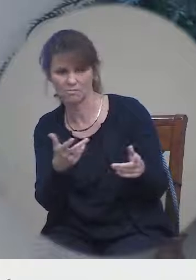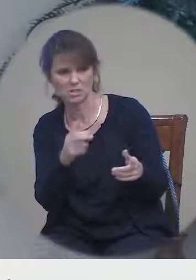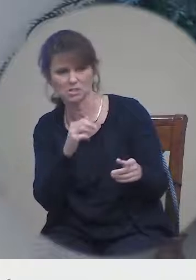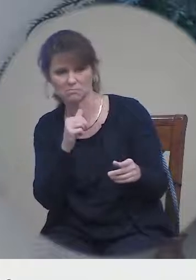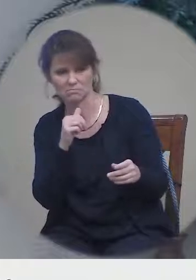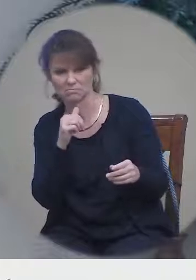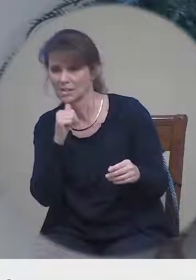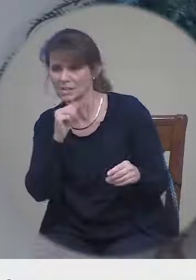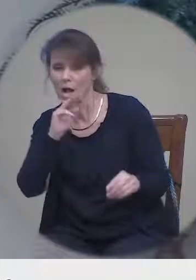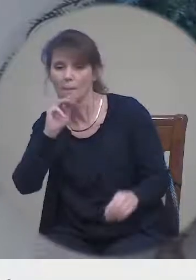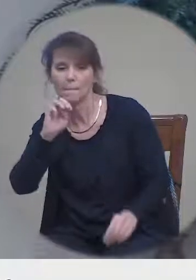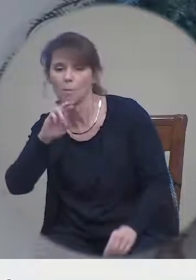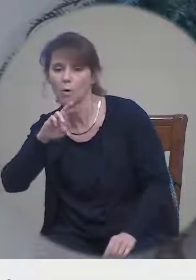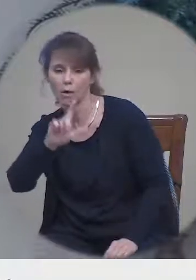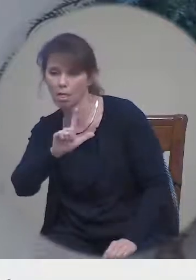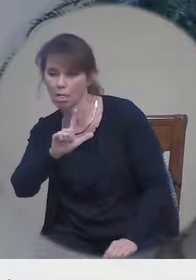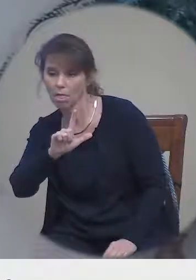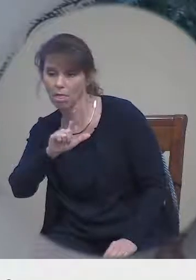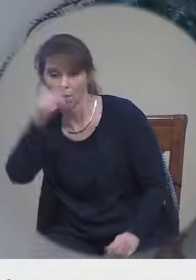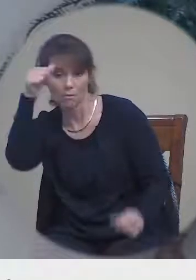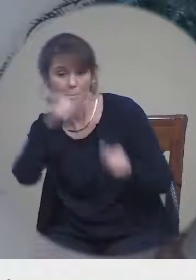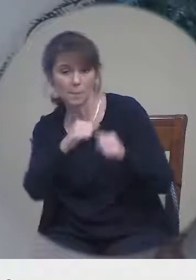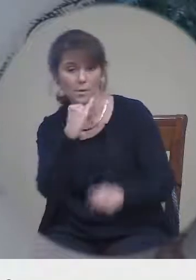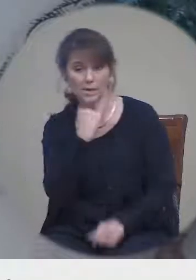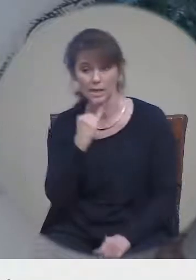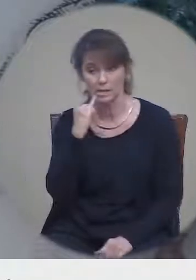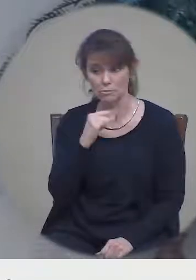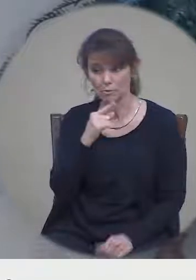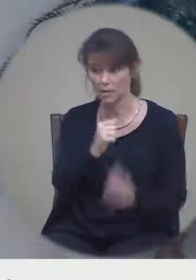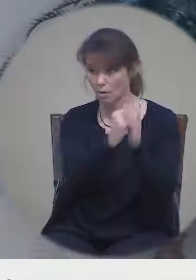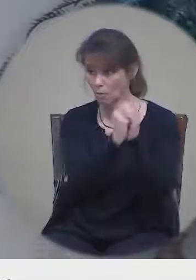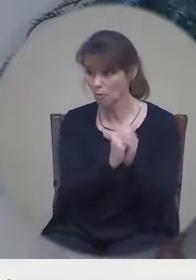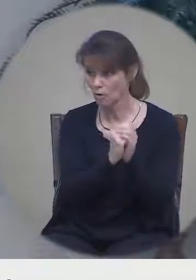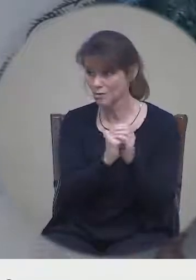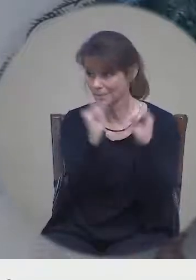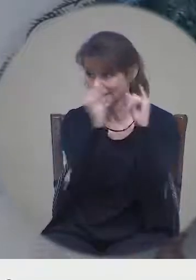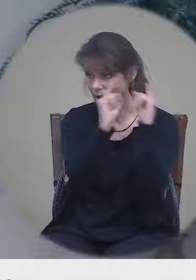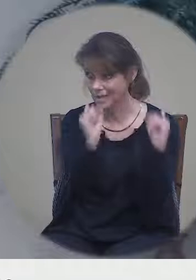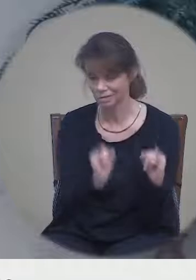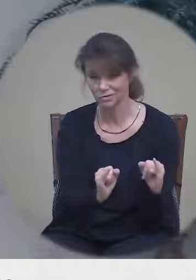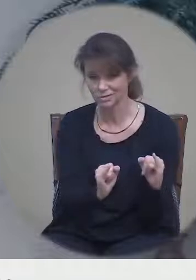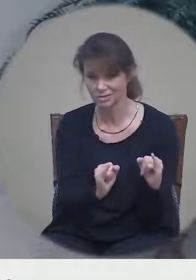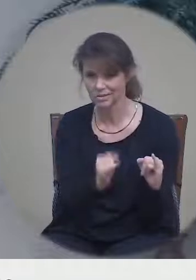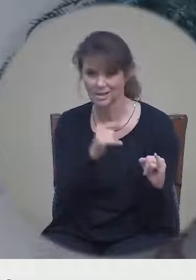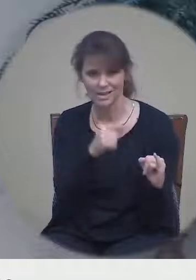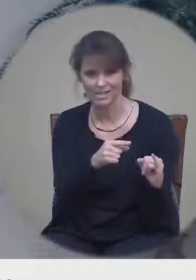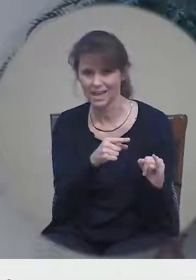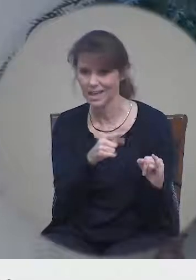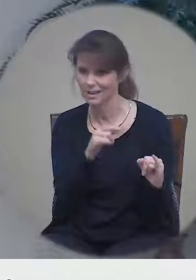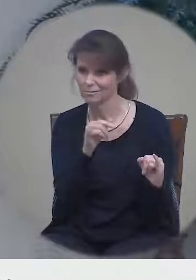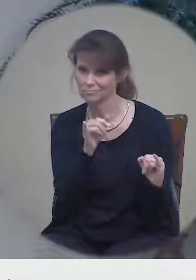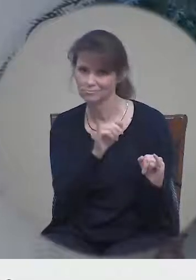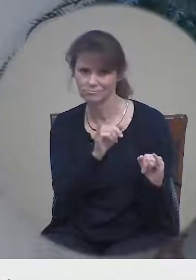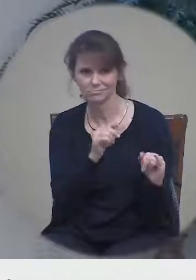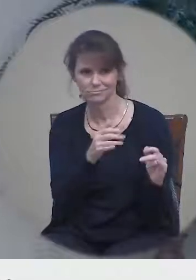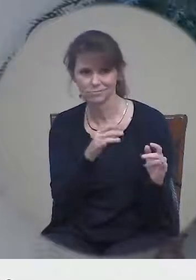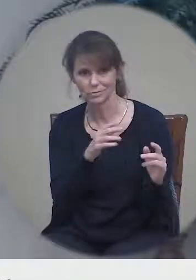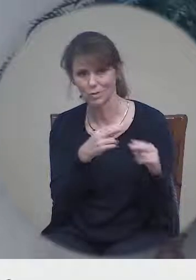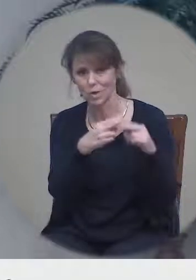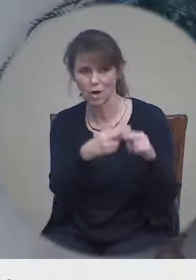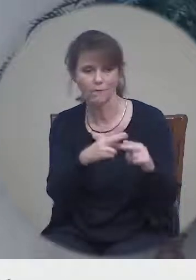Israel, when they worship idols, are oftentimes referred to as fornicators.